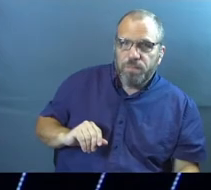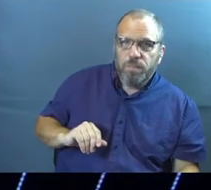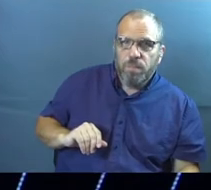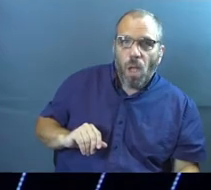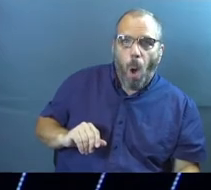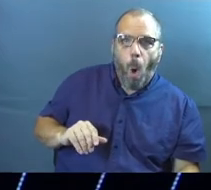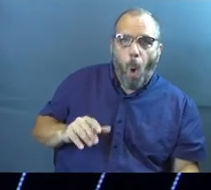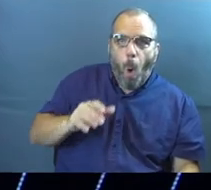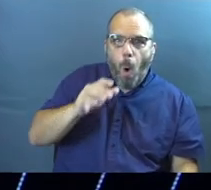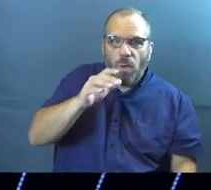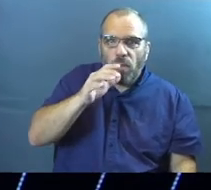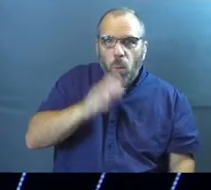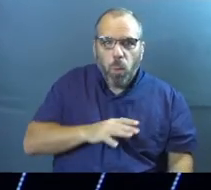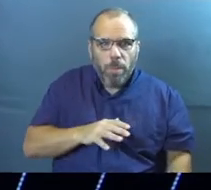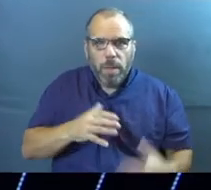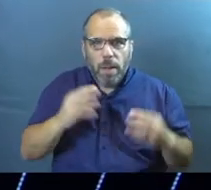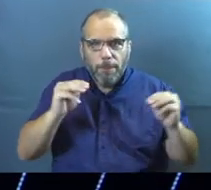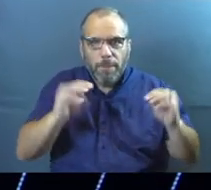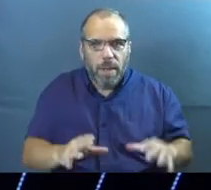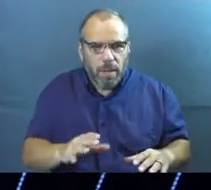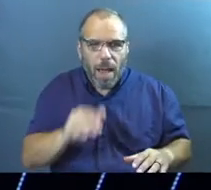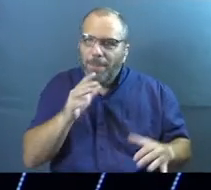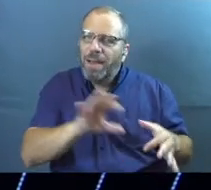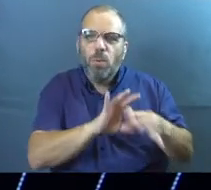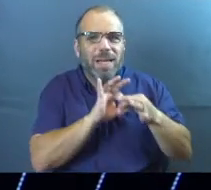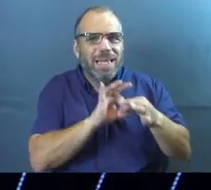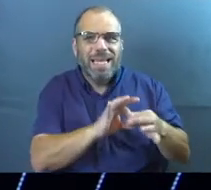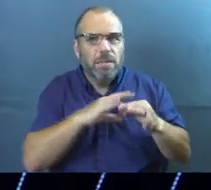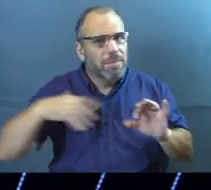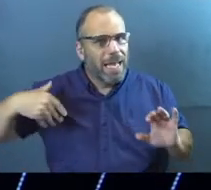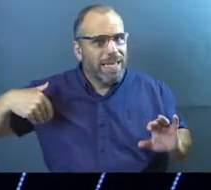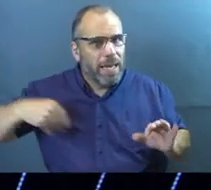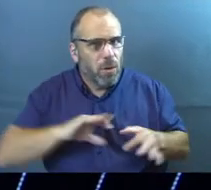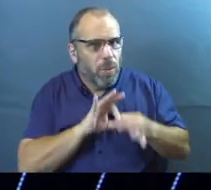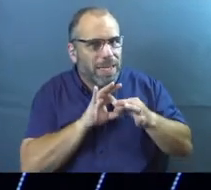See, she'd gotten her miracle, but she hadn't gotten relationship yet.